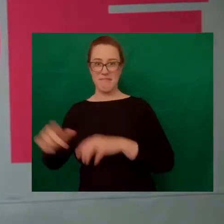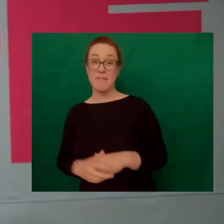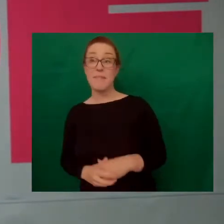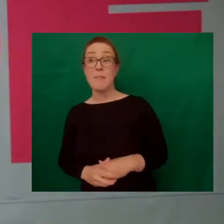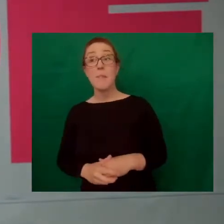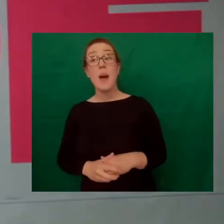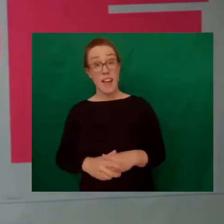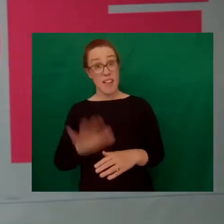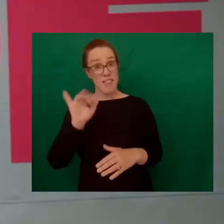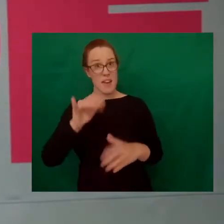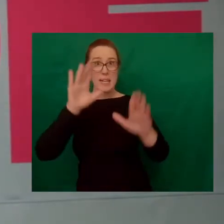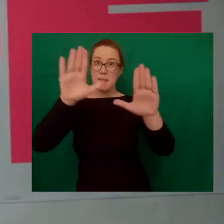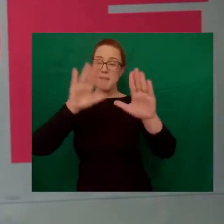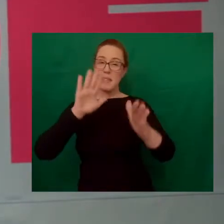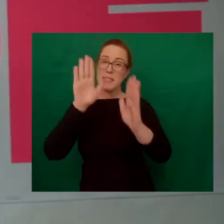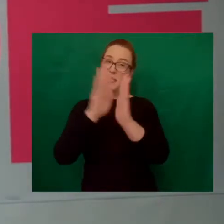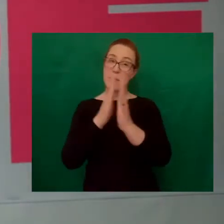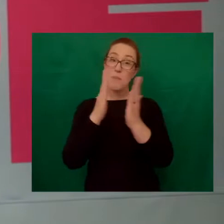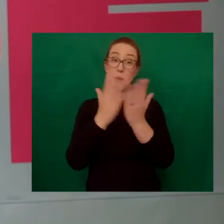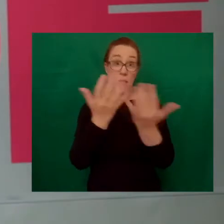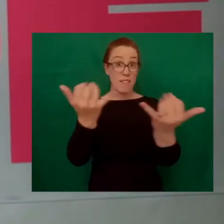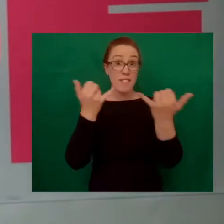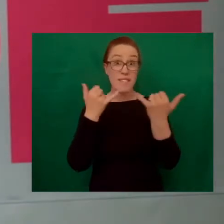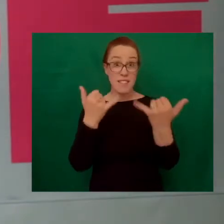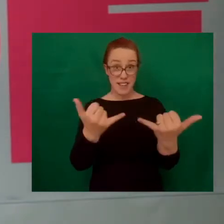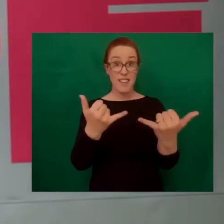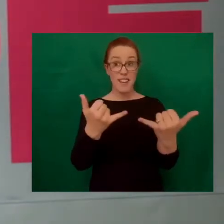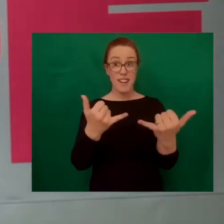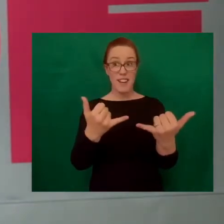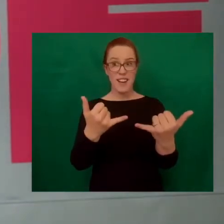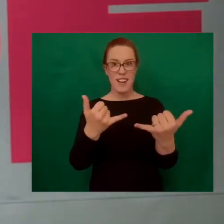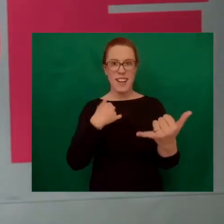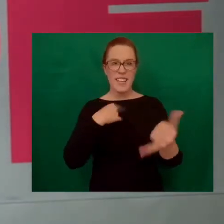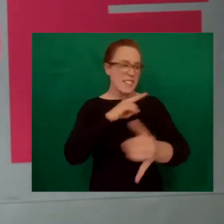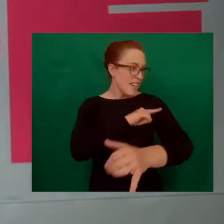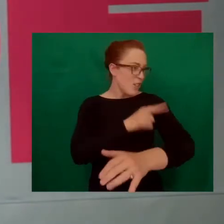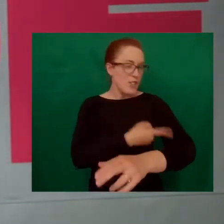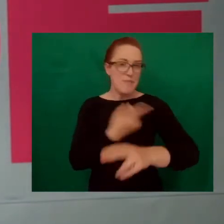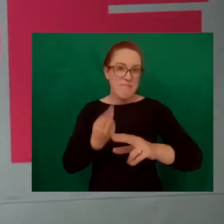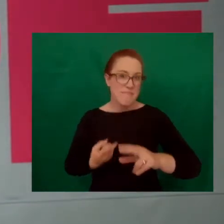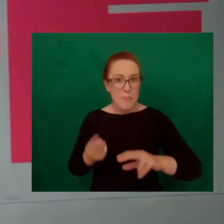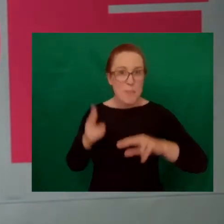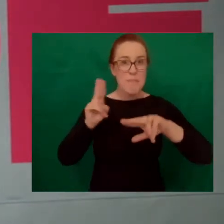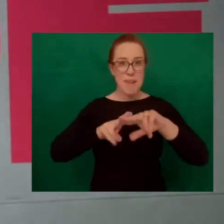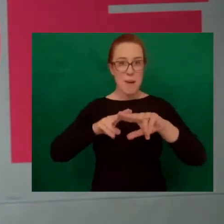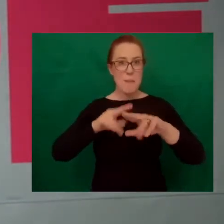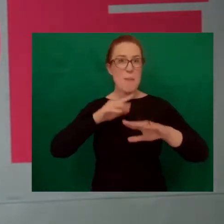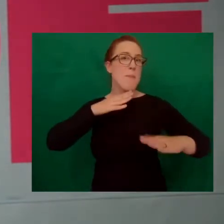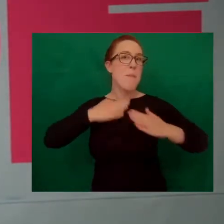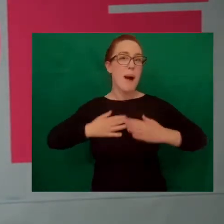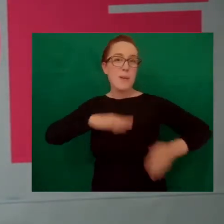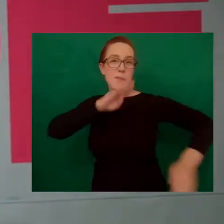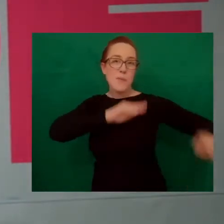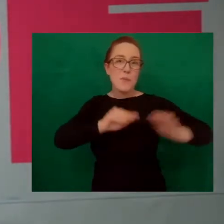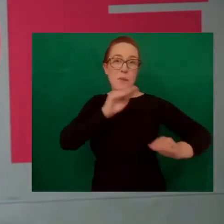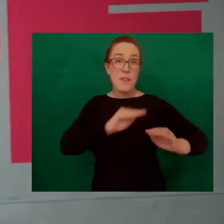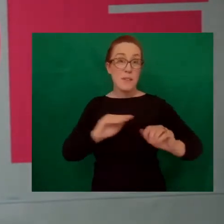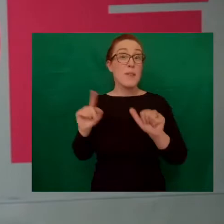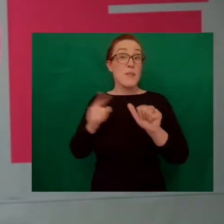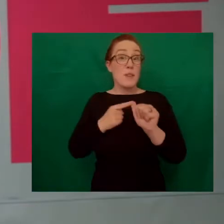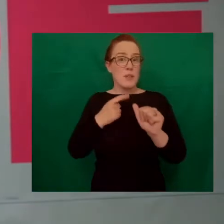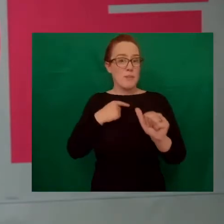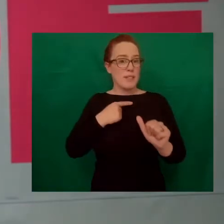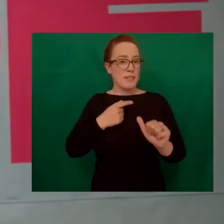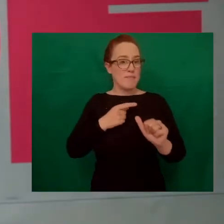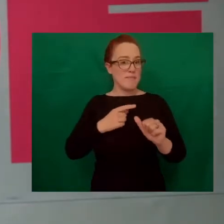Well, that was a lovely book. Now, I think let's get some energy going and get our bodies moving. But first,